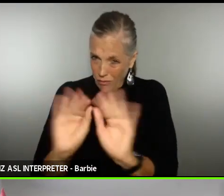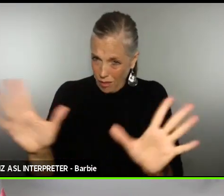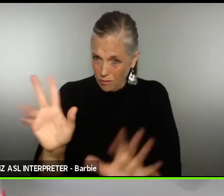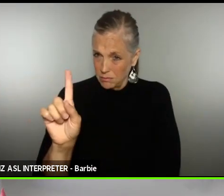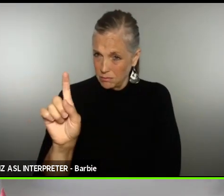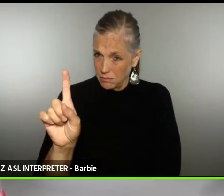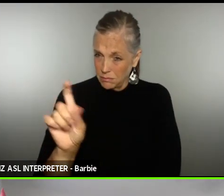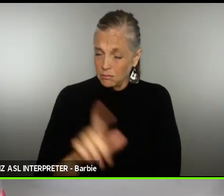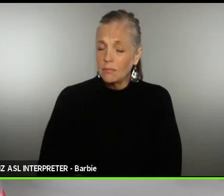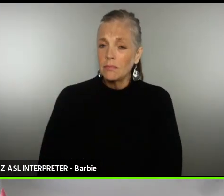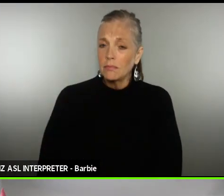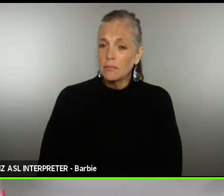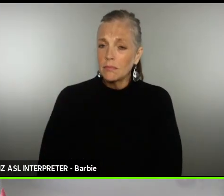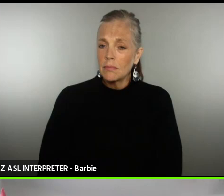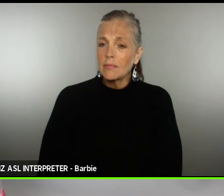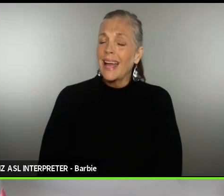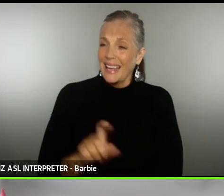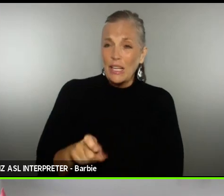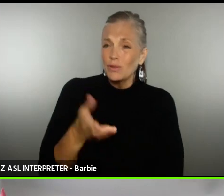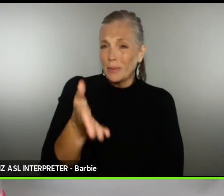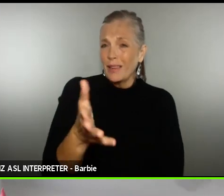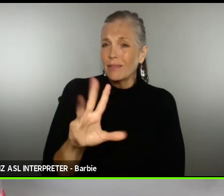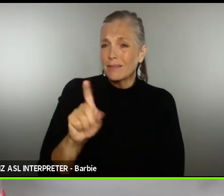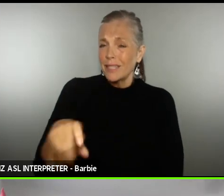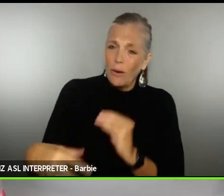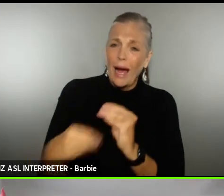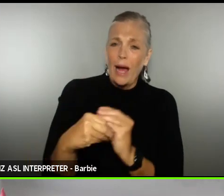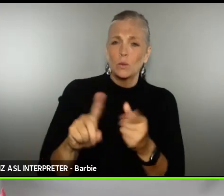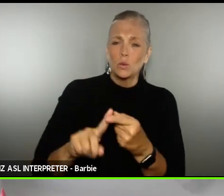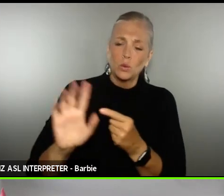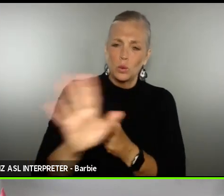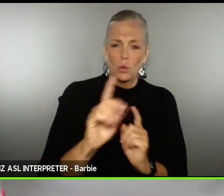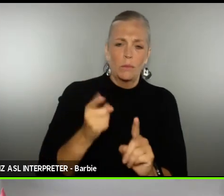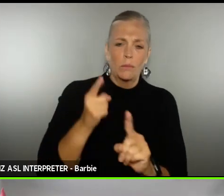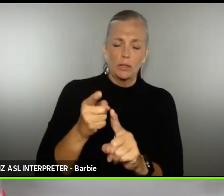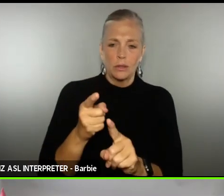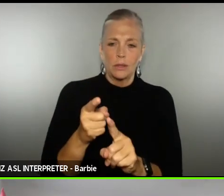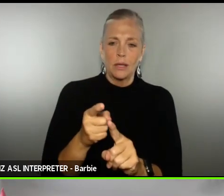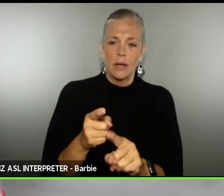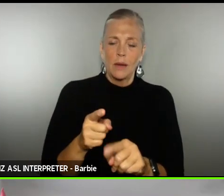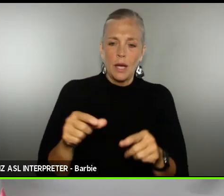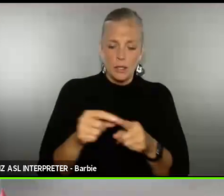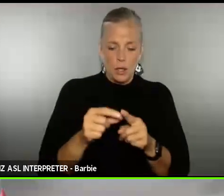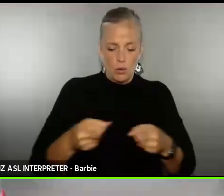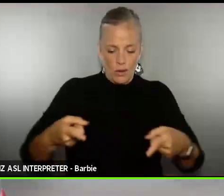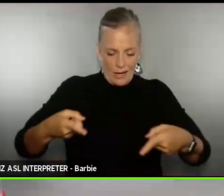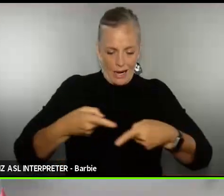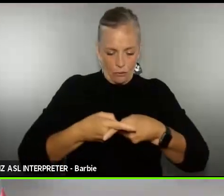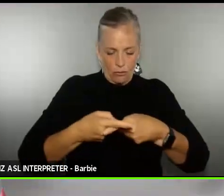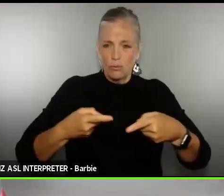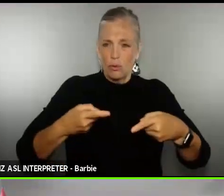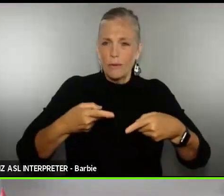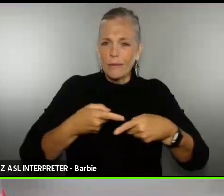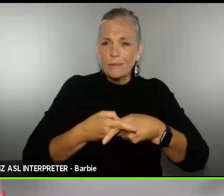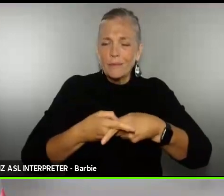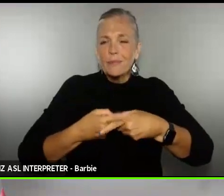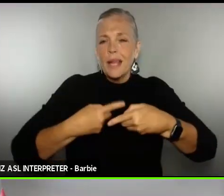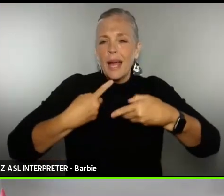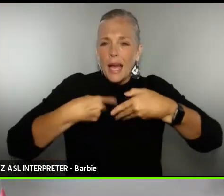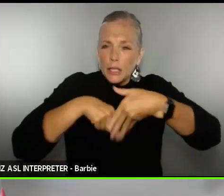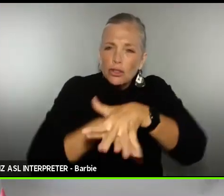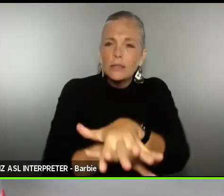maybe it needs to be there. Maybe it needs to be there for this word intersection is, intersectionality is a real gift to be able to